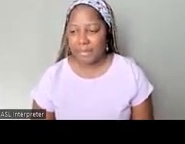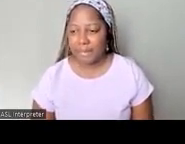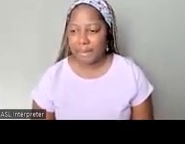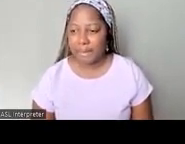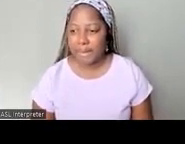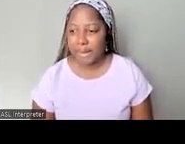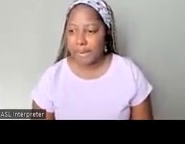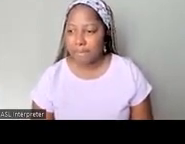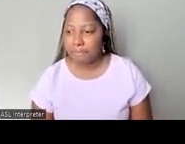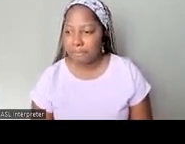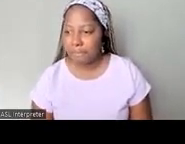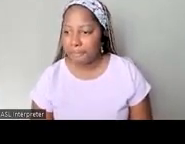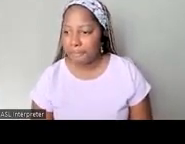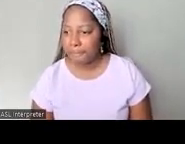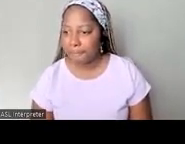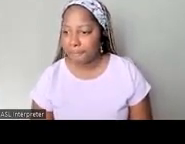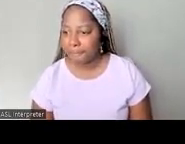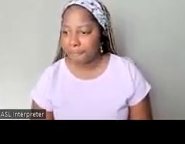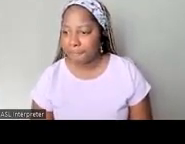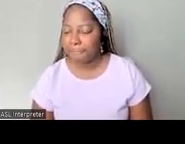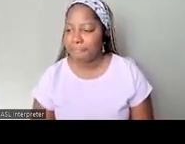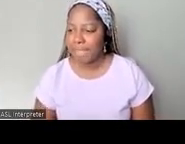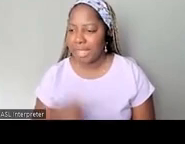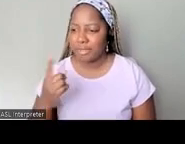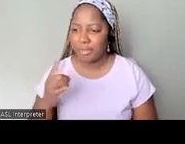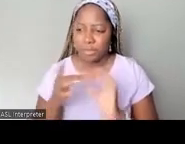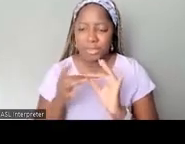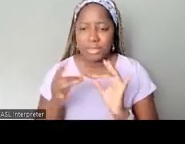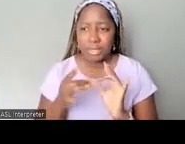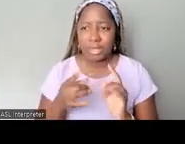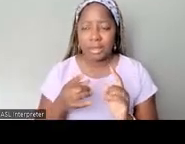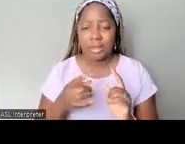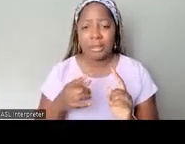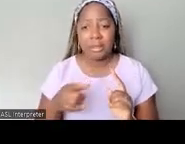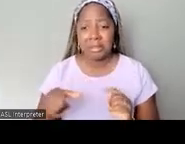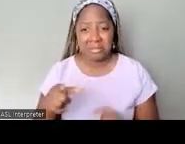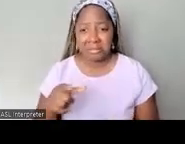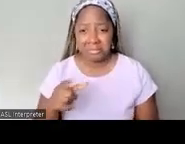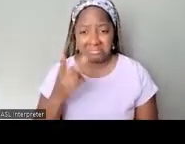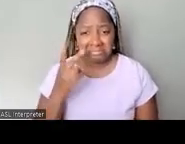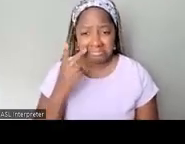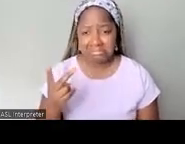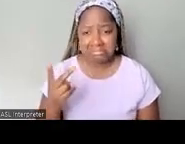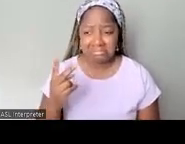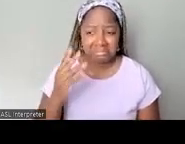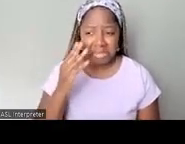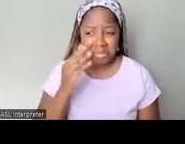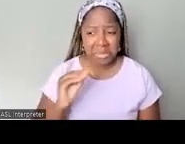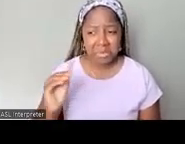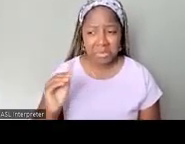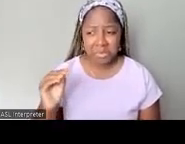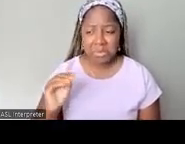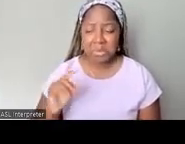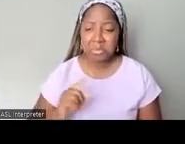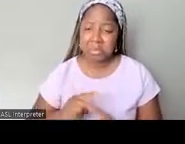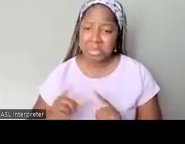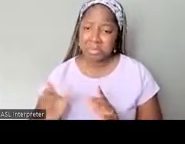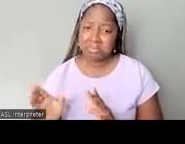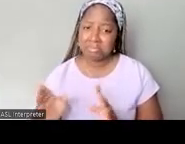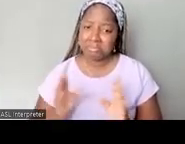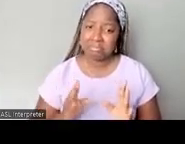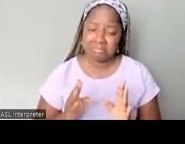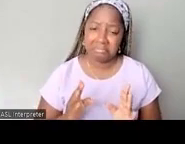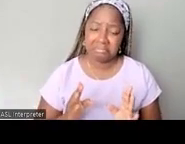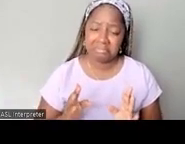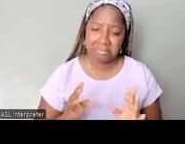There's a need for recruitment. Some people have not had the experience, but others feel like they would be treated